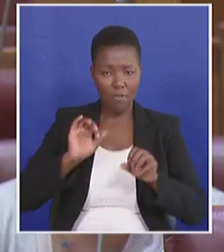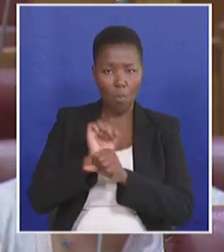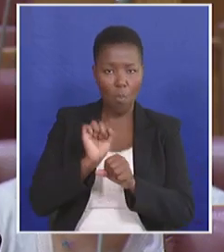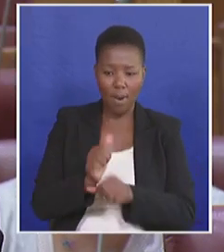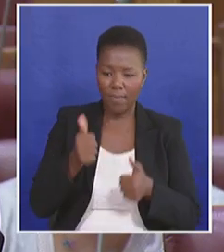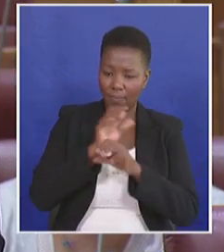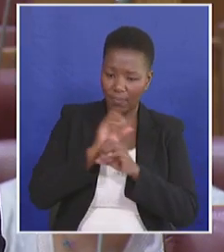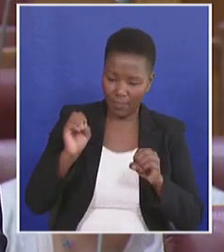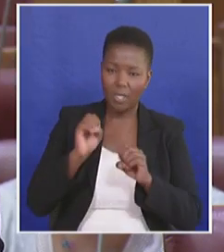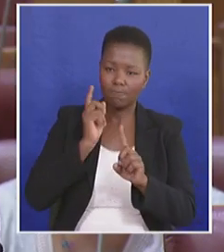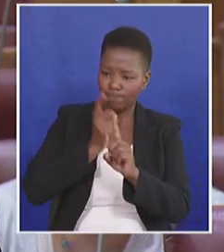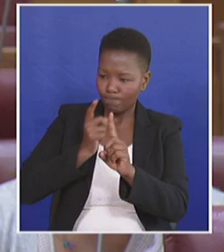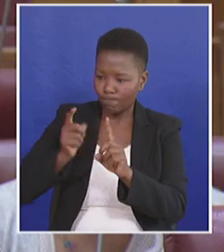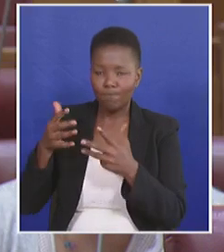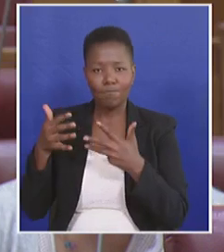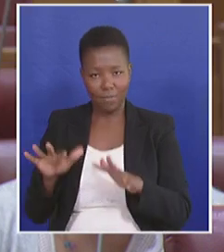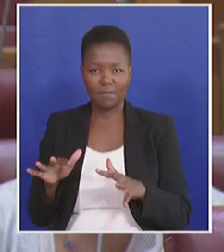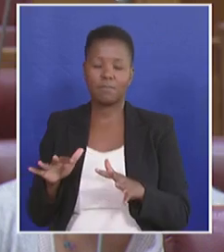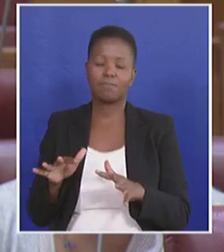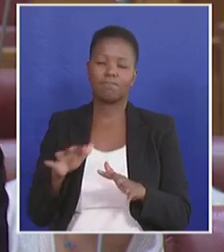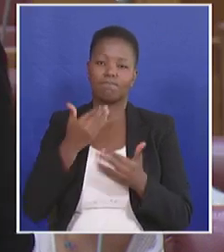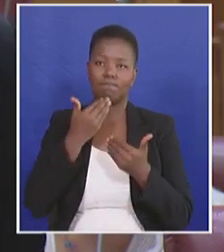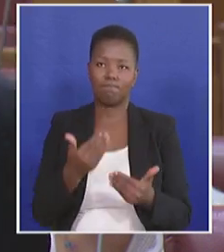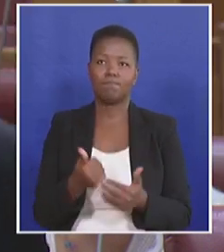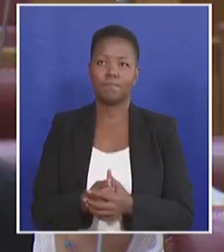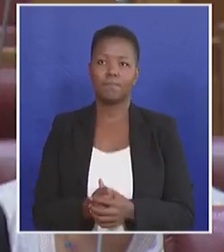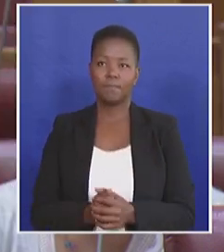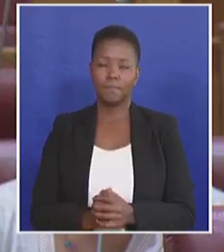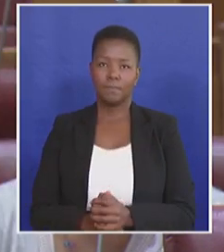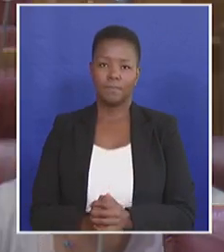service to the community at all times. Thank you very much, Chair.